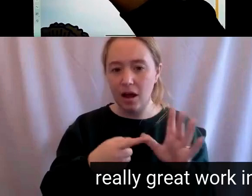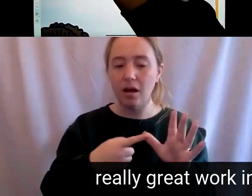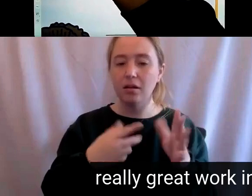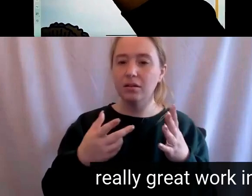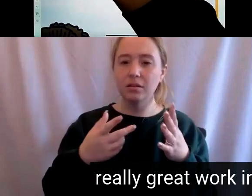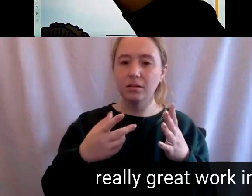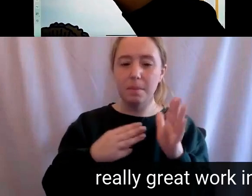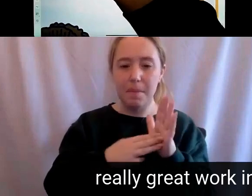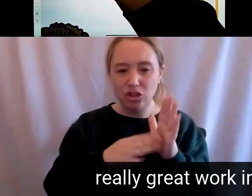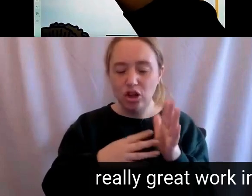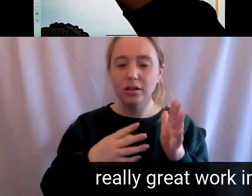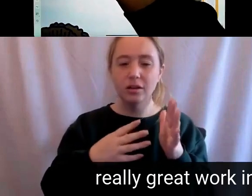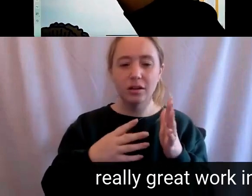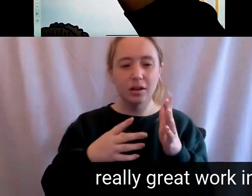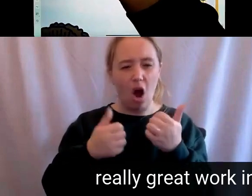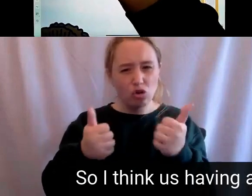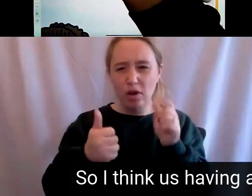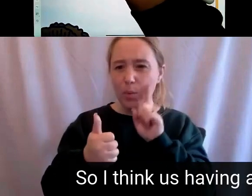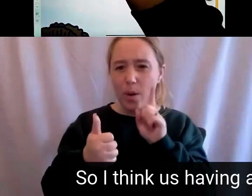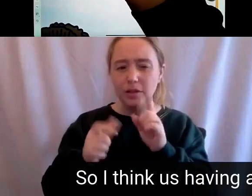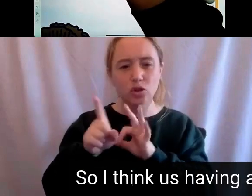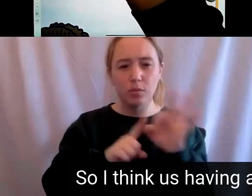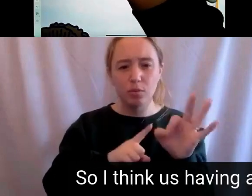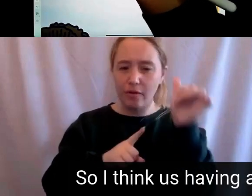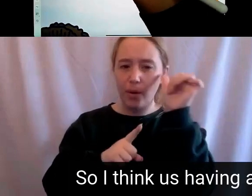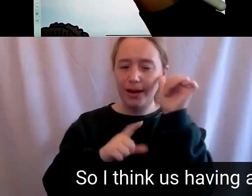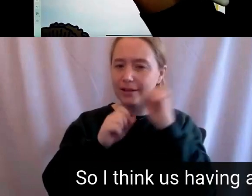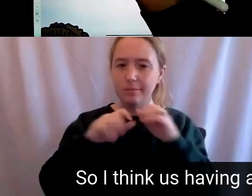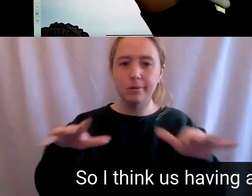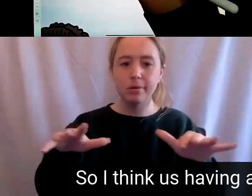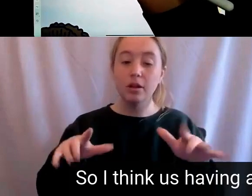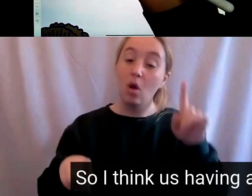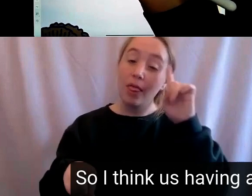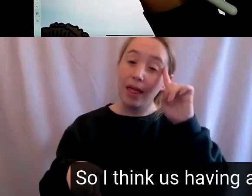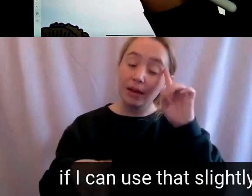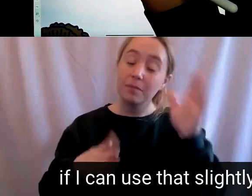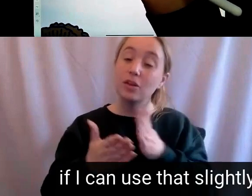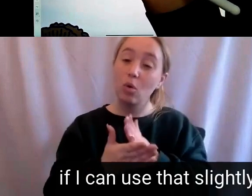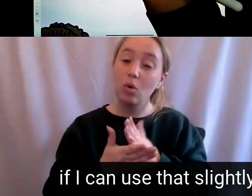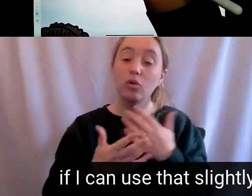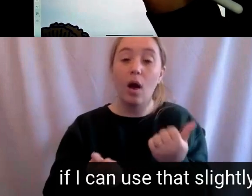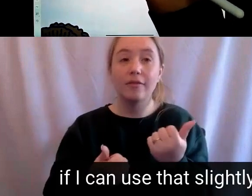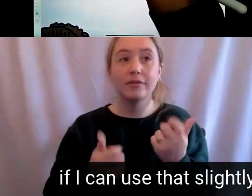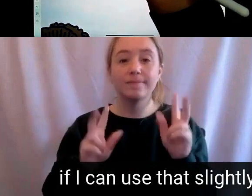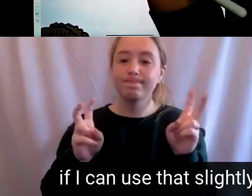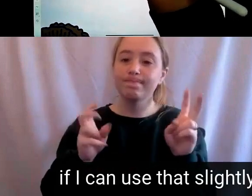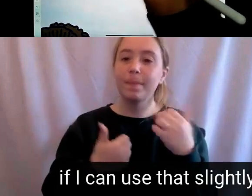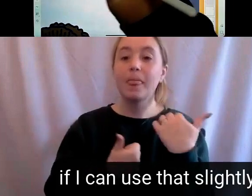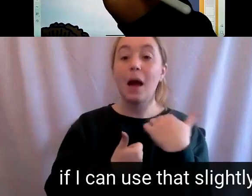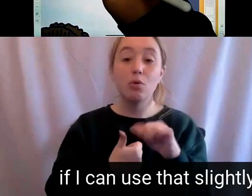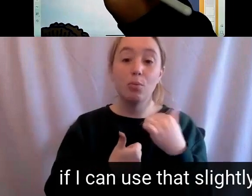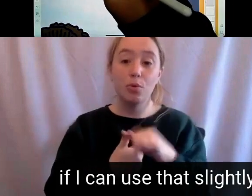really great work in improving awareness. So I think us having appropriate conversations, if I can use that slightly